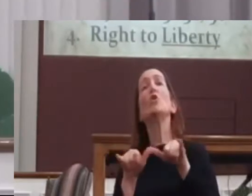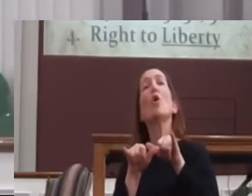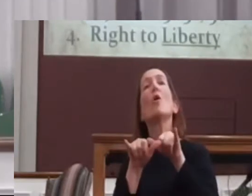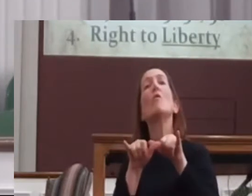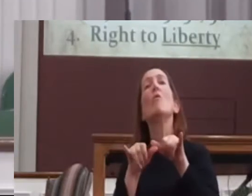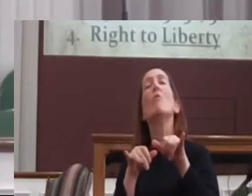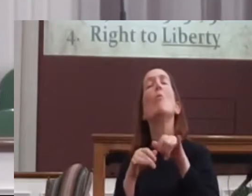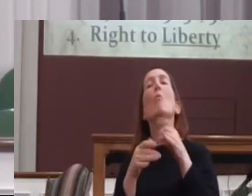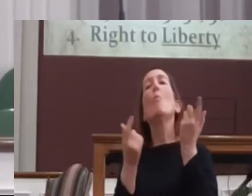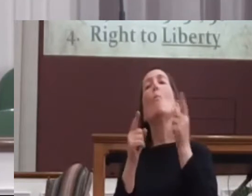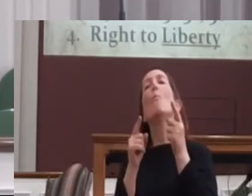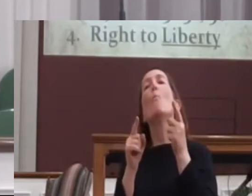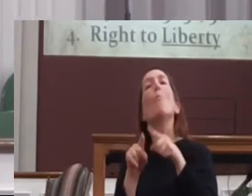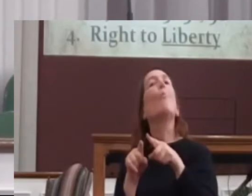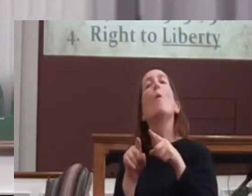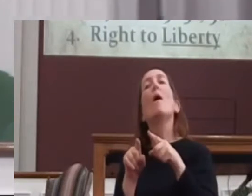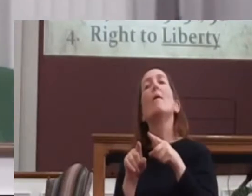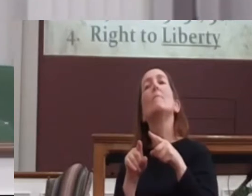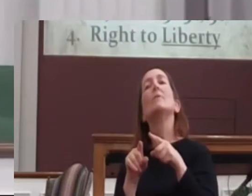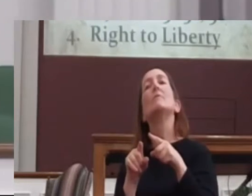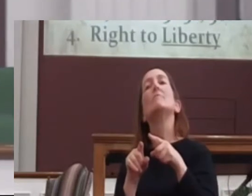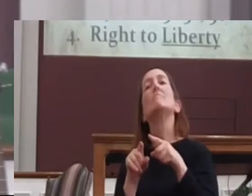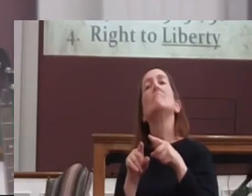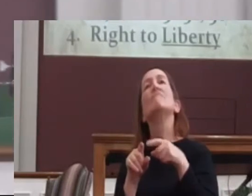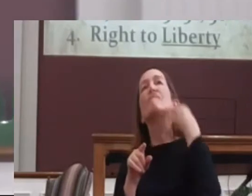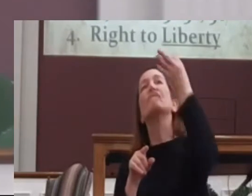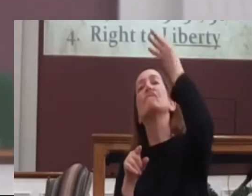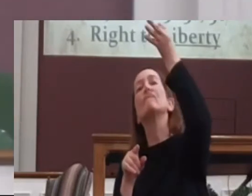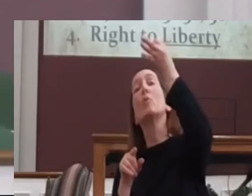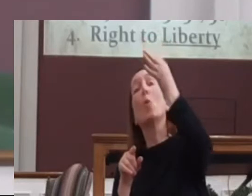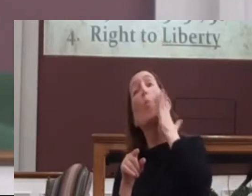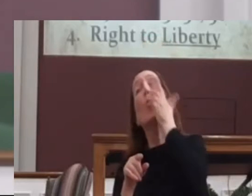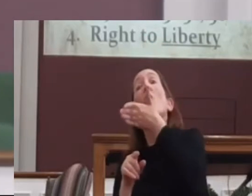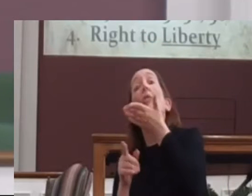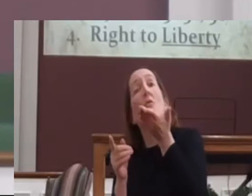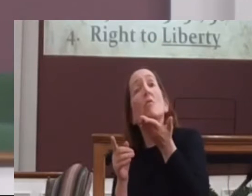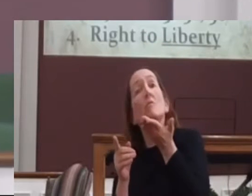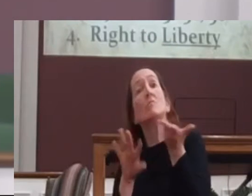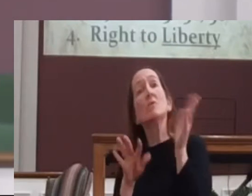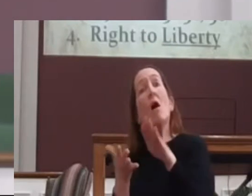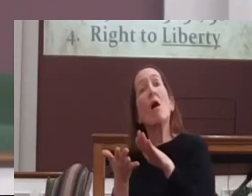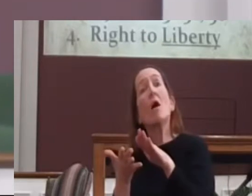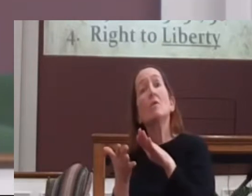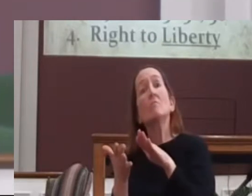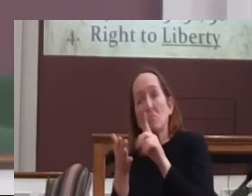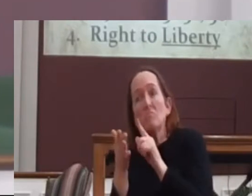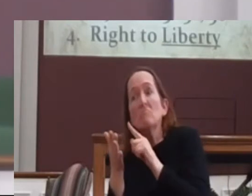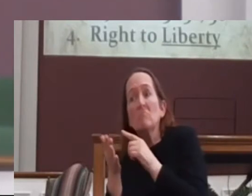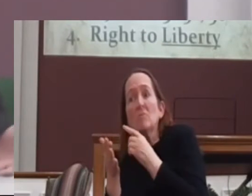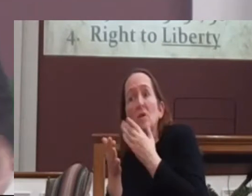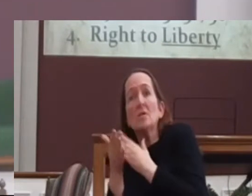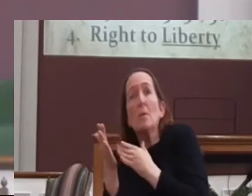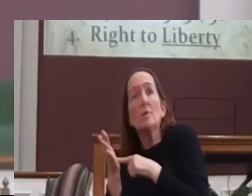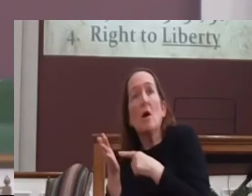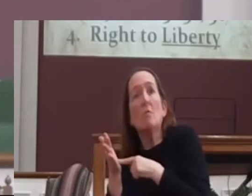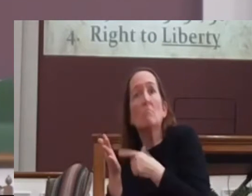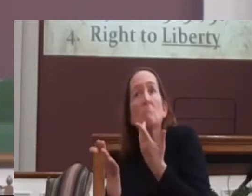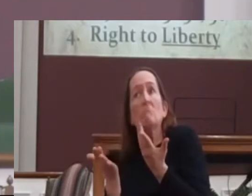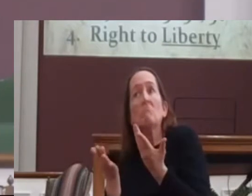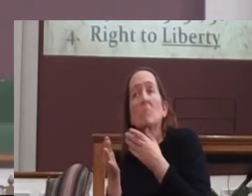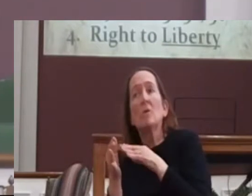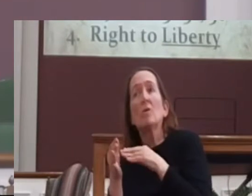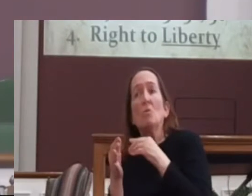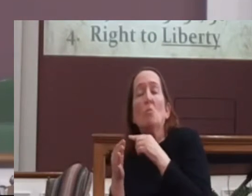The tree standing in your front yard will eventually do what? It's going to die.